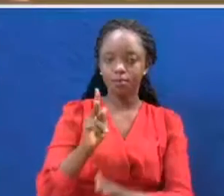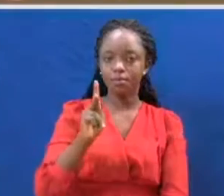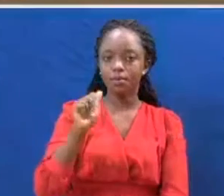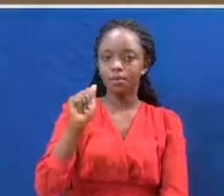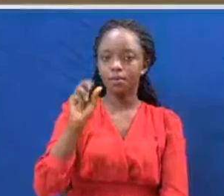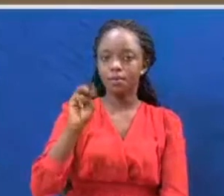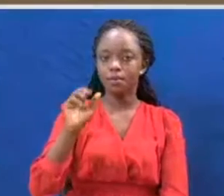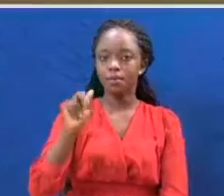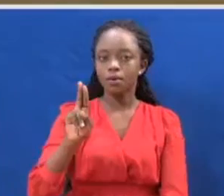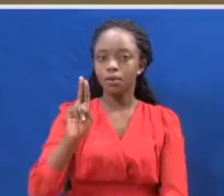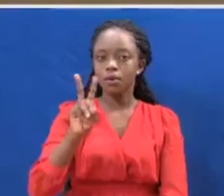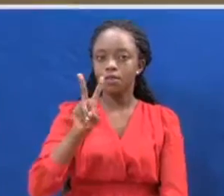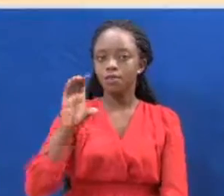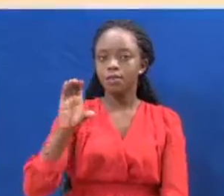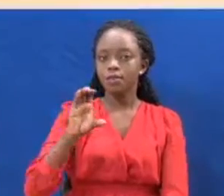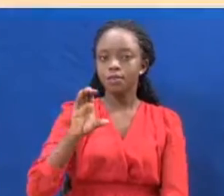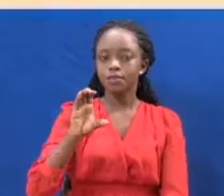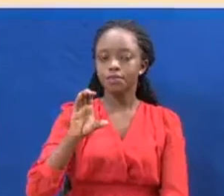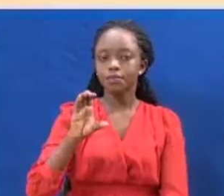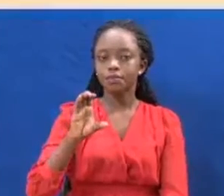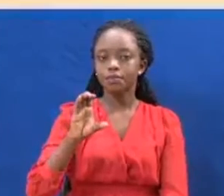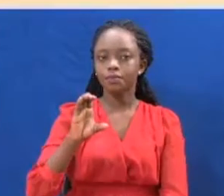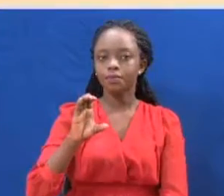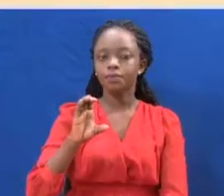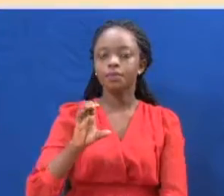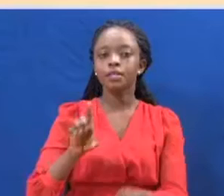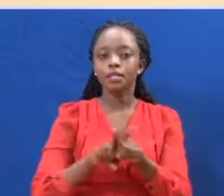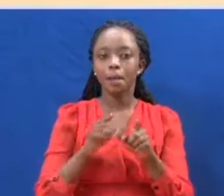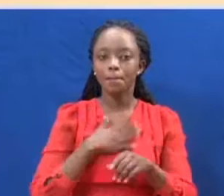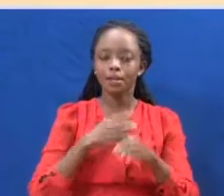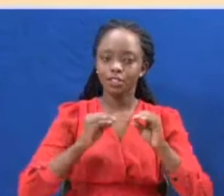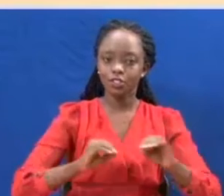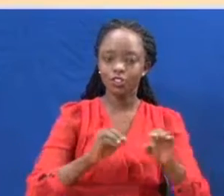the vice-chancellor at Cooperative, also taught him.